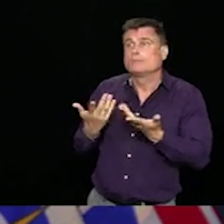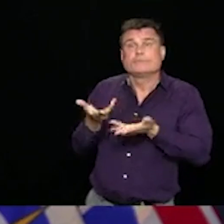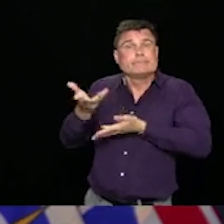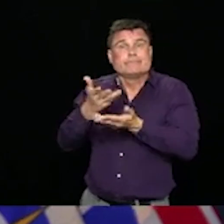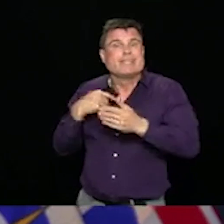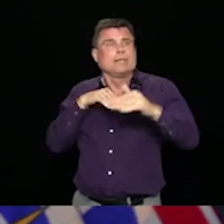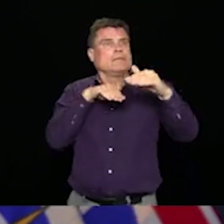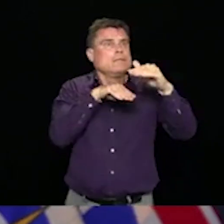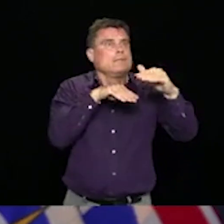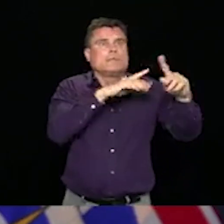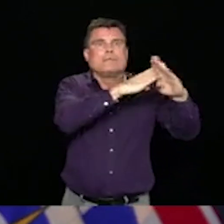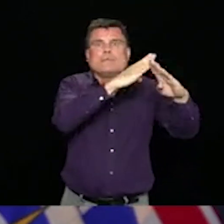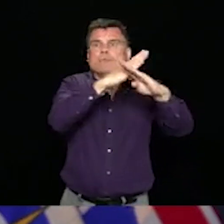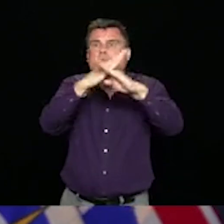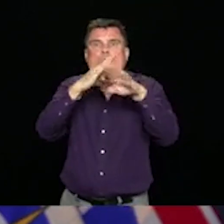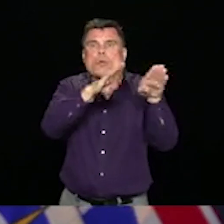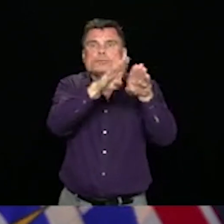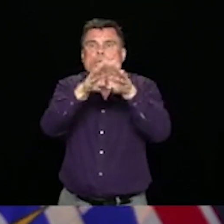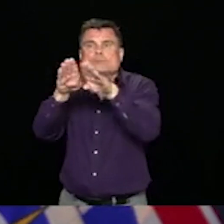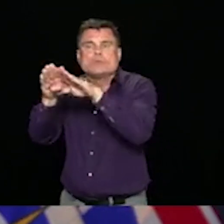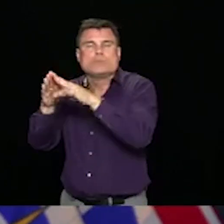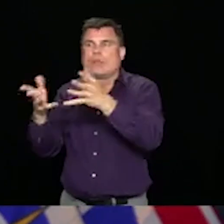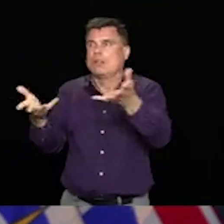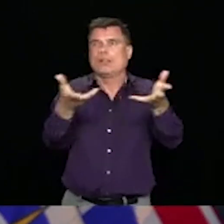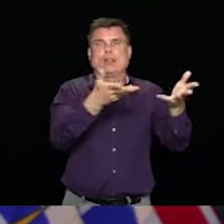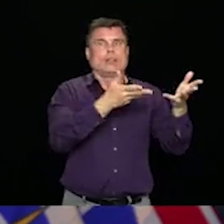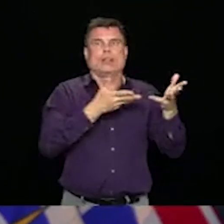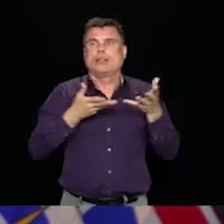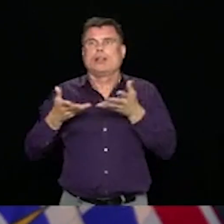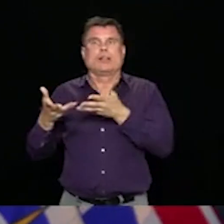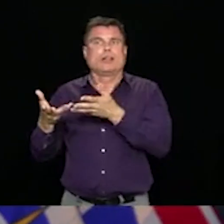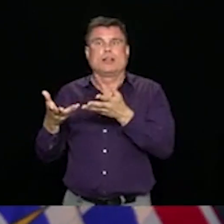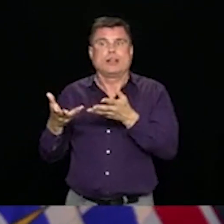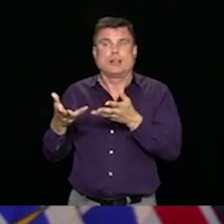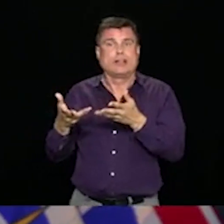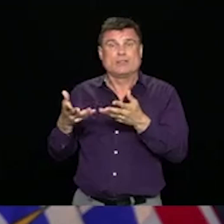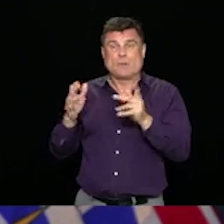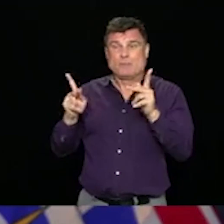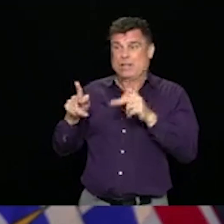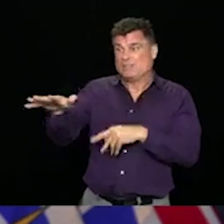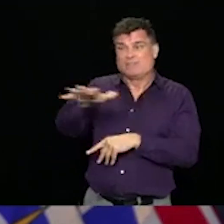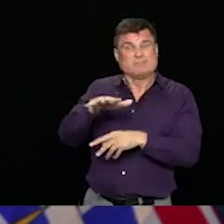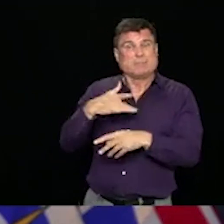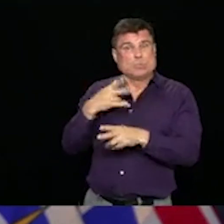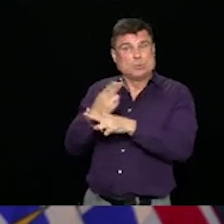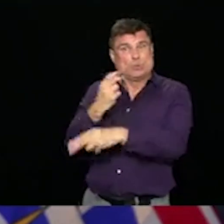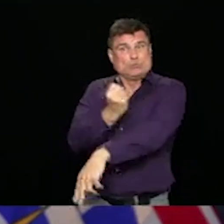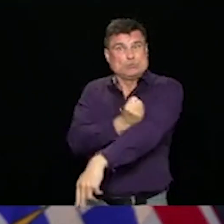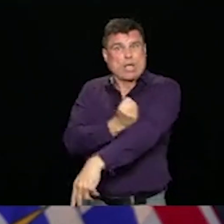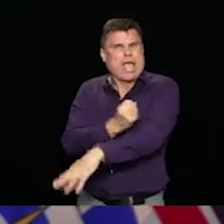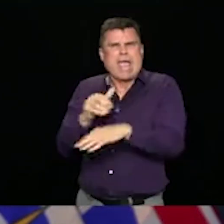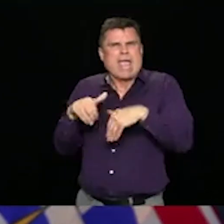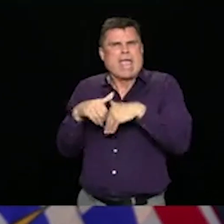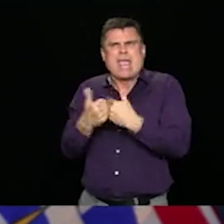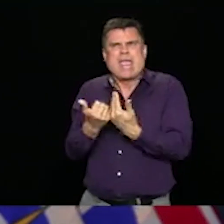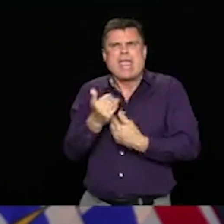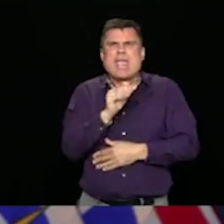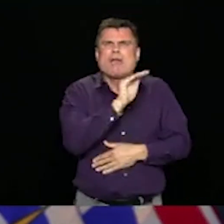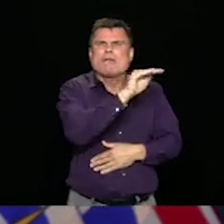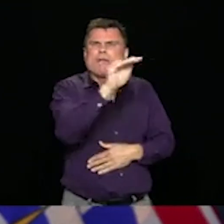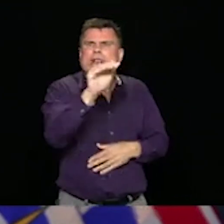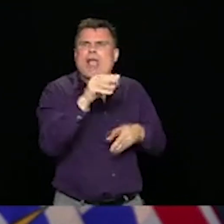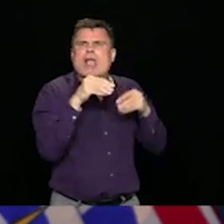services over the last few months. So how do we switch that over to being able to support people who use drugs in a virtual